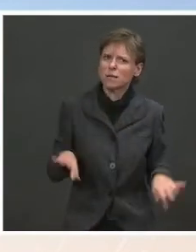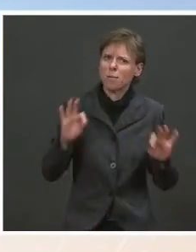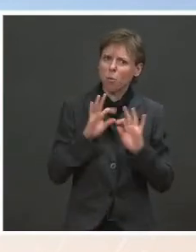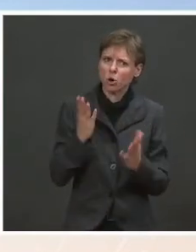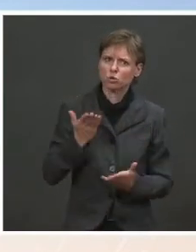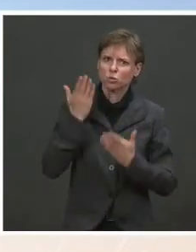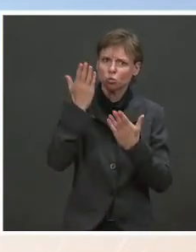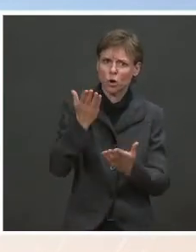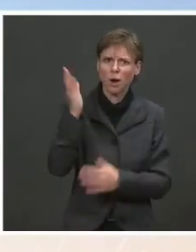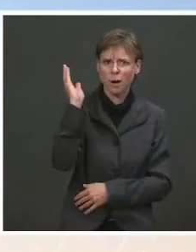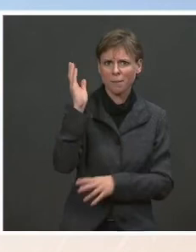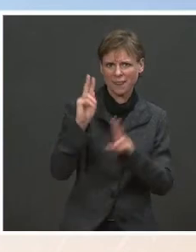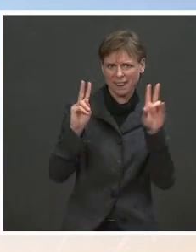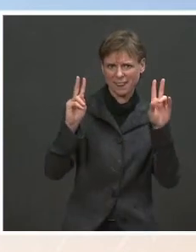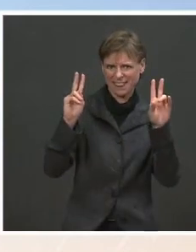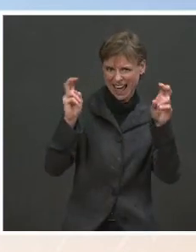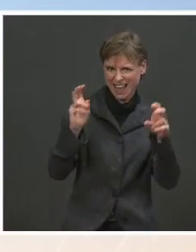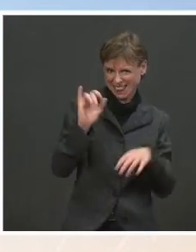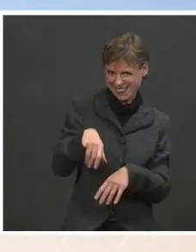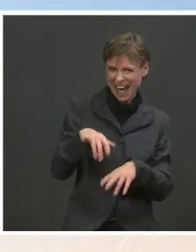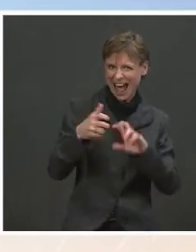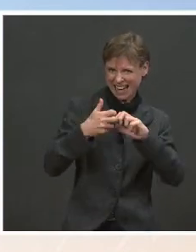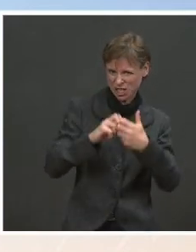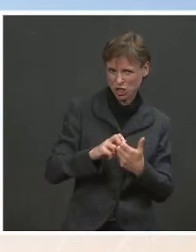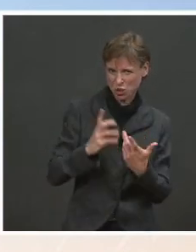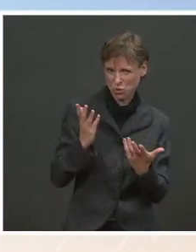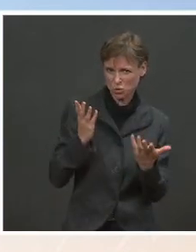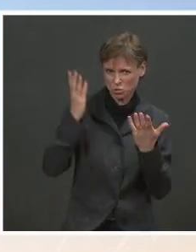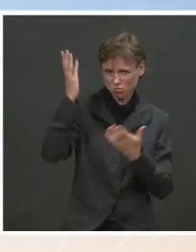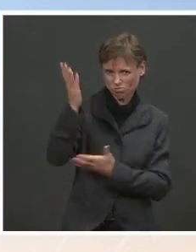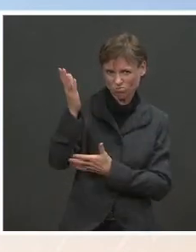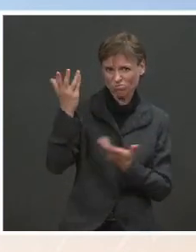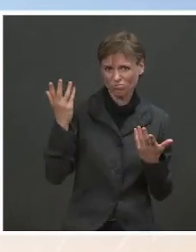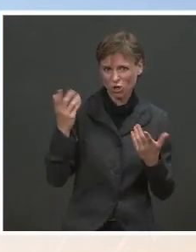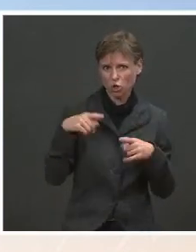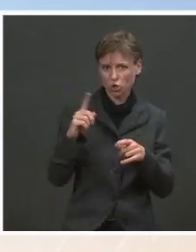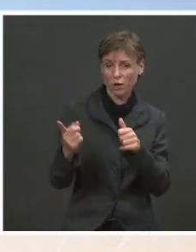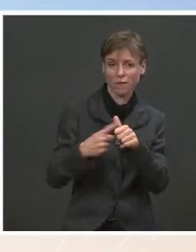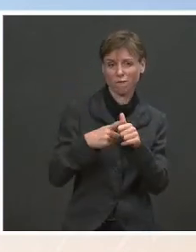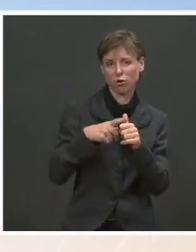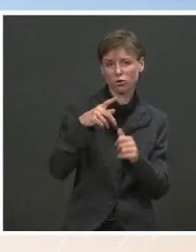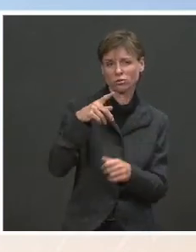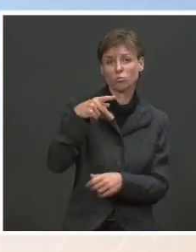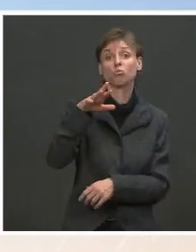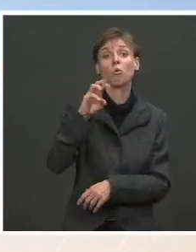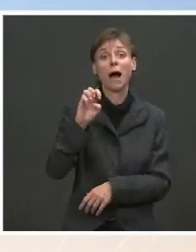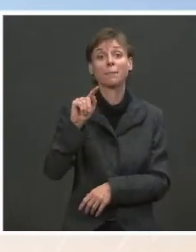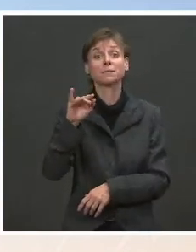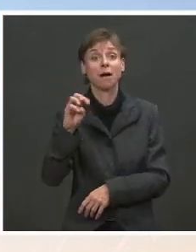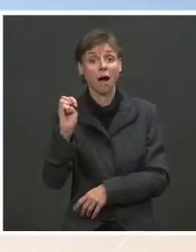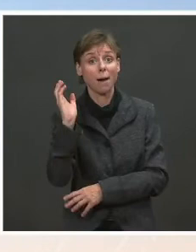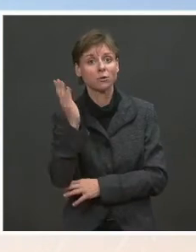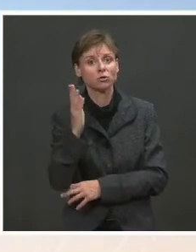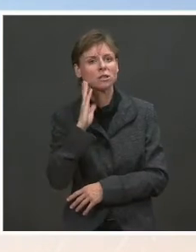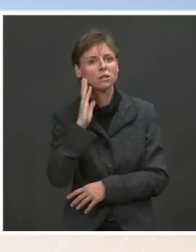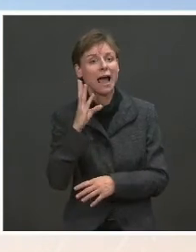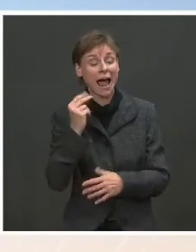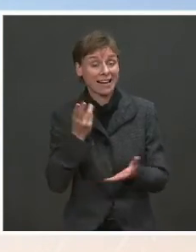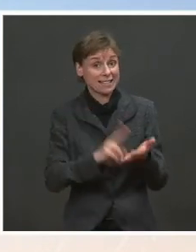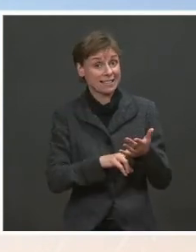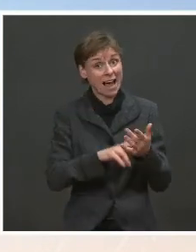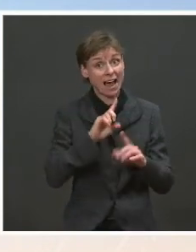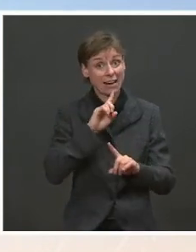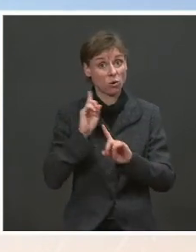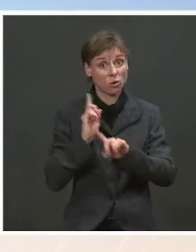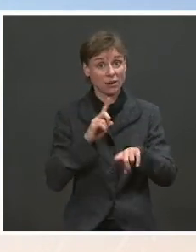primetime address, why he signed the executive order earlier in his presidency, and he will continue to look for ways to elevate and talk